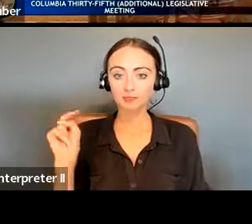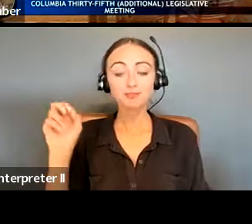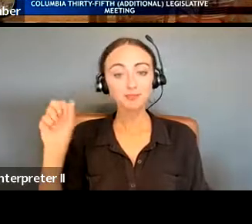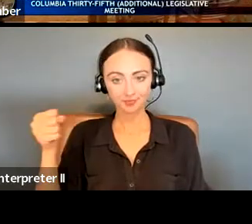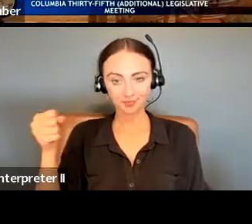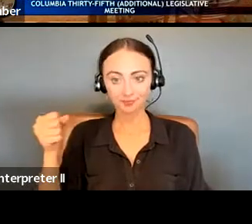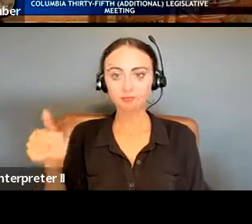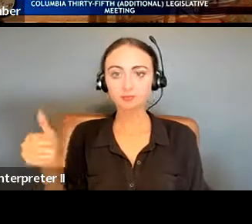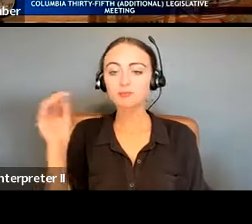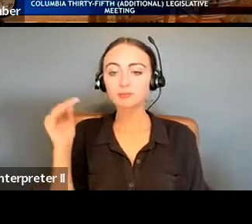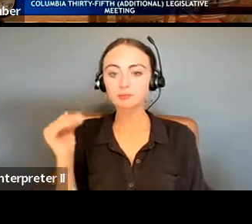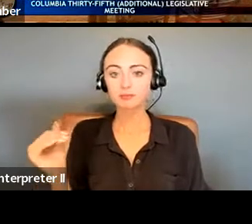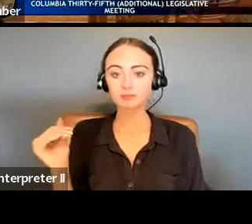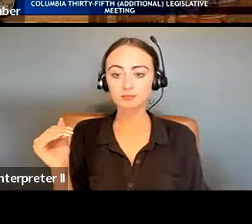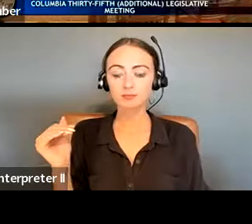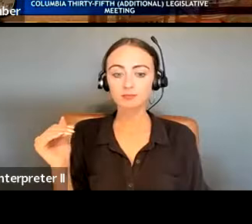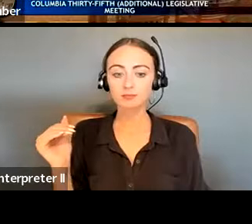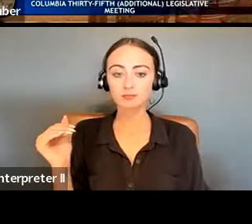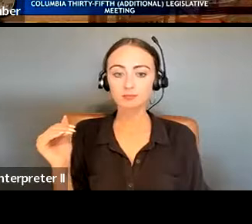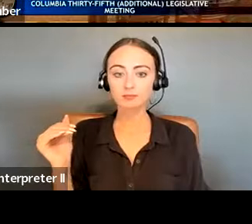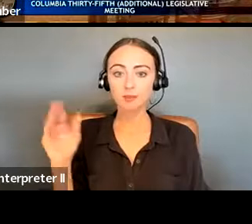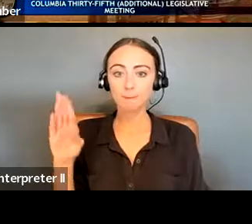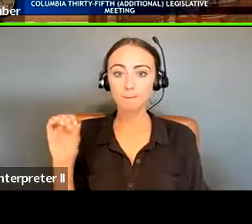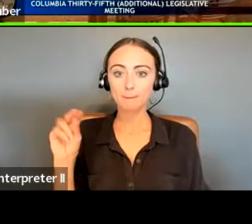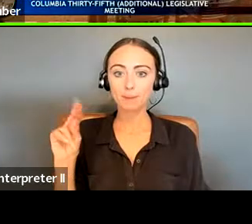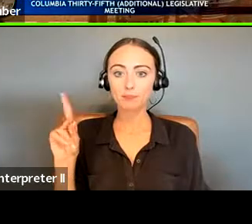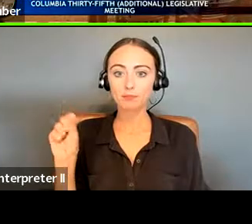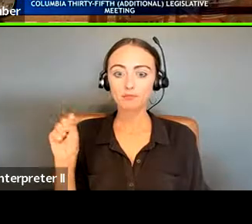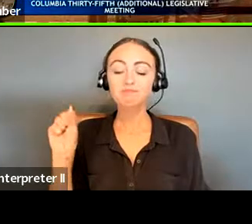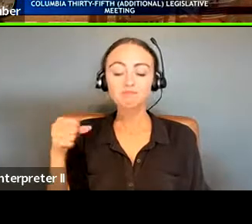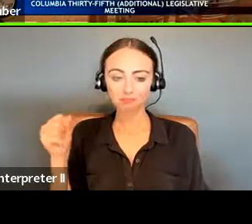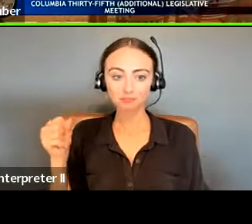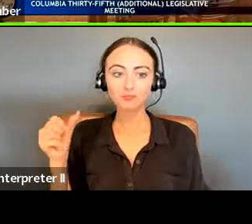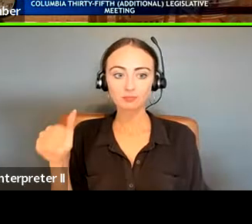Yes. Allen votes yes. Councilmember Bonds. Yes.